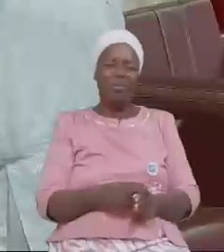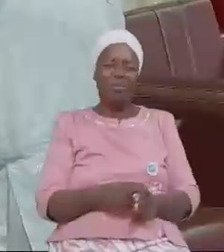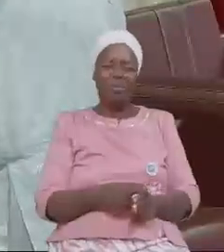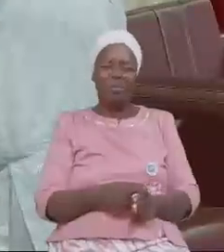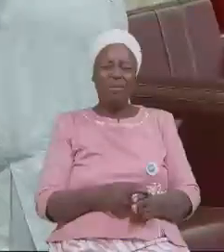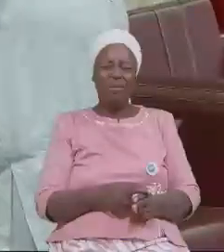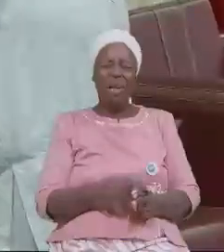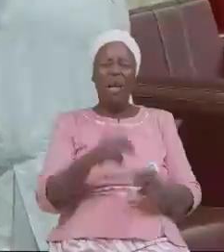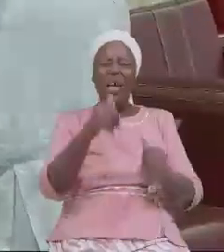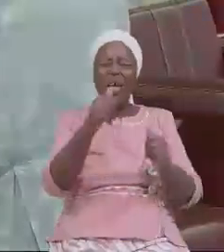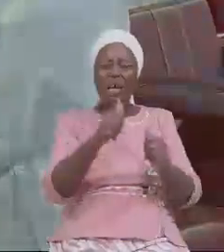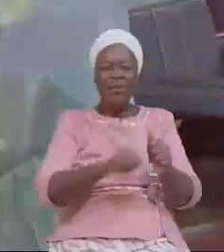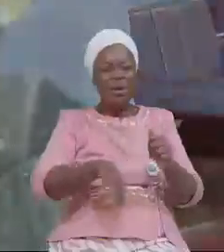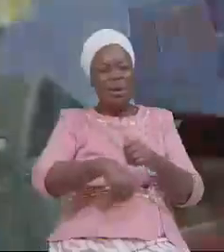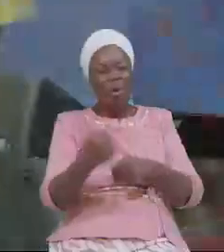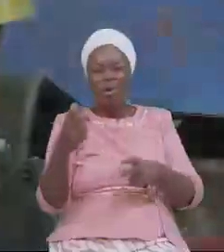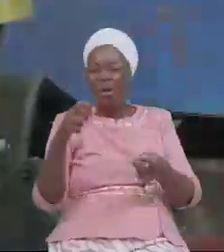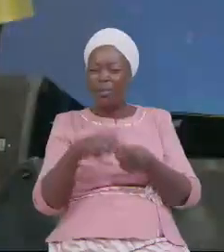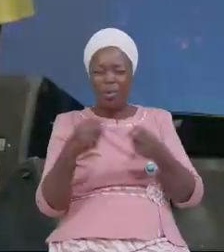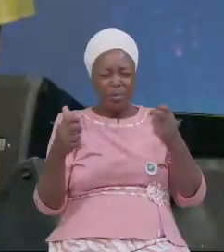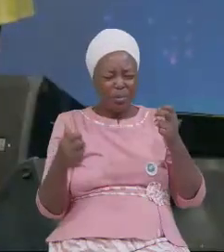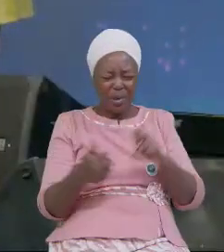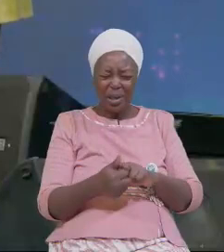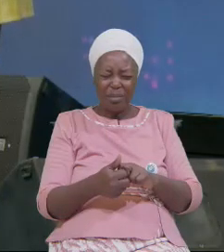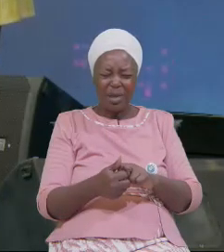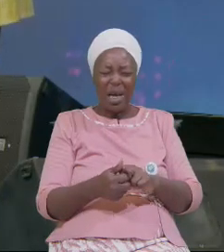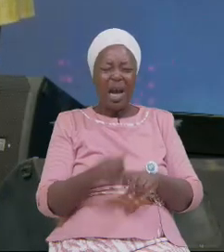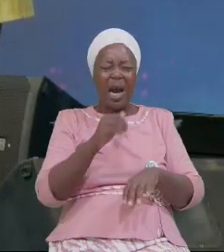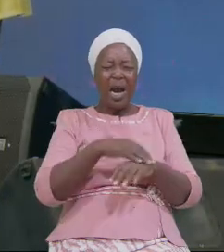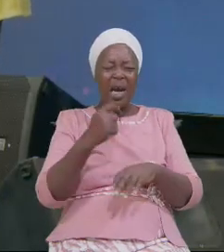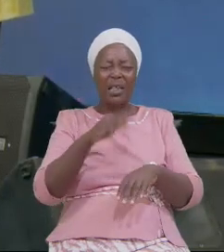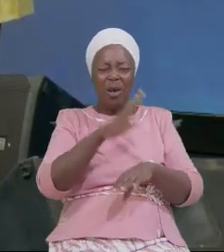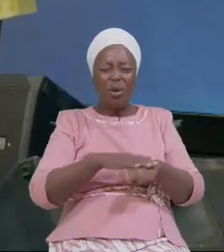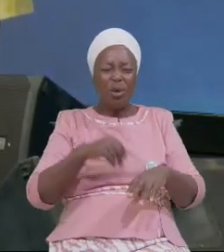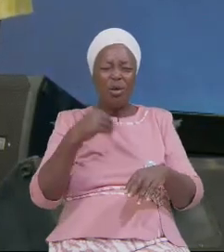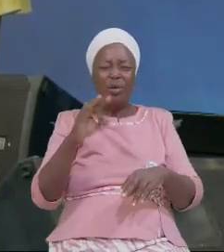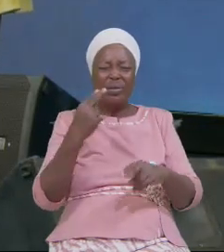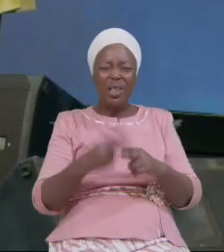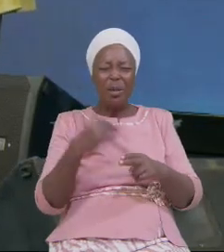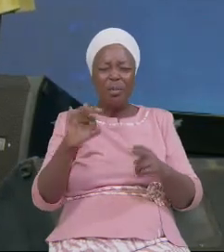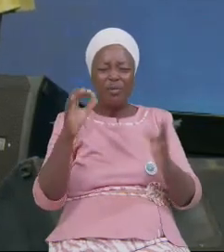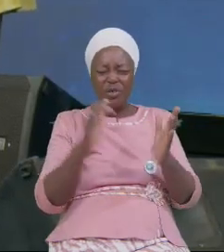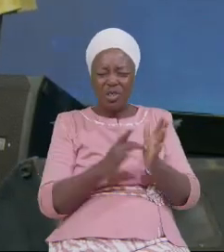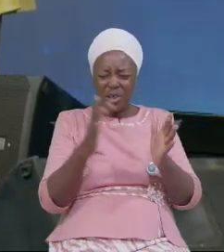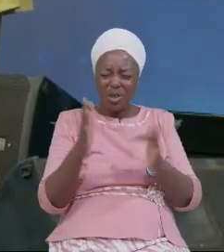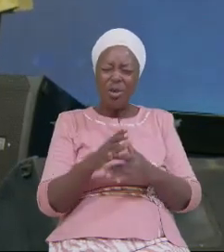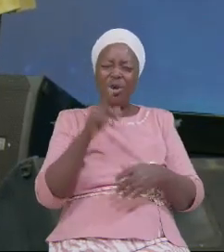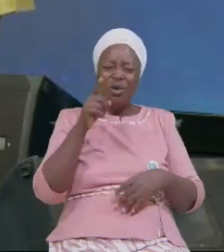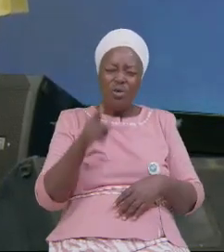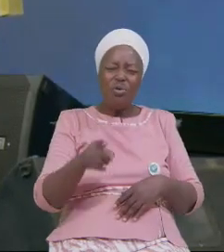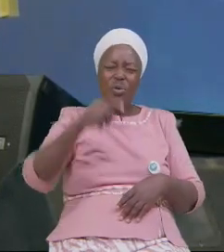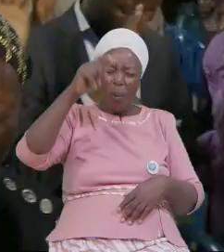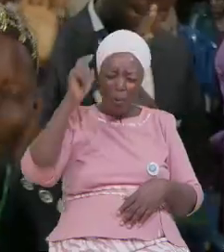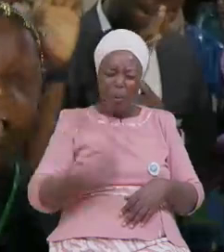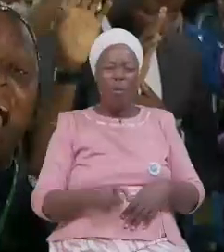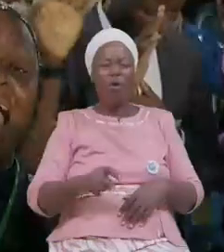Every other problem, at the mention of the name of Jesus, you must